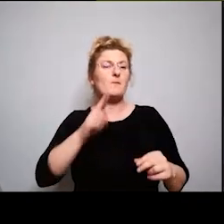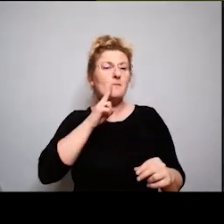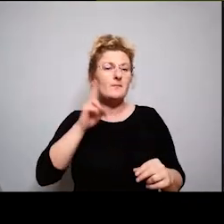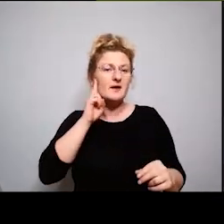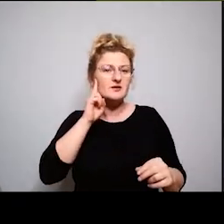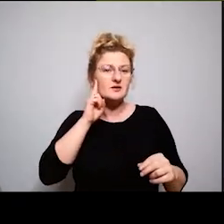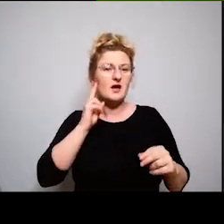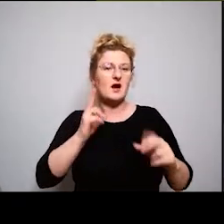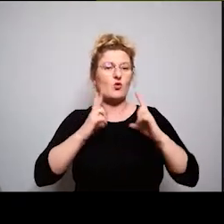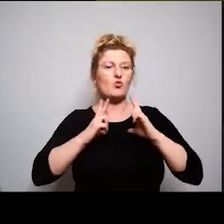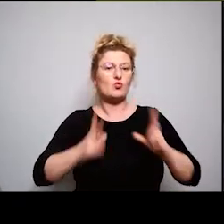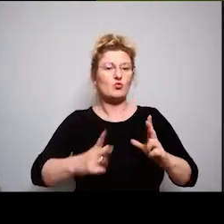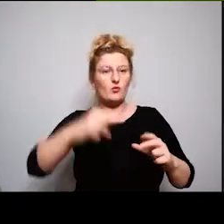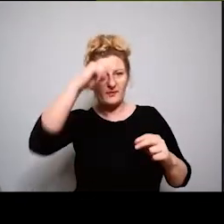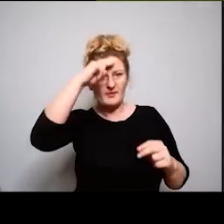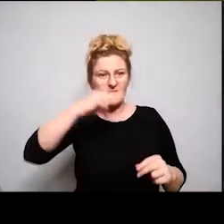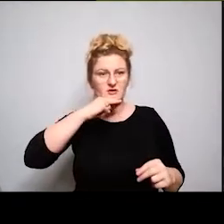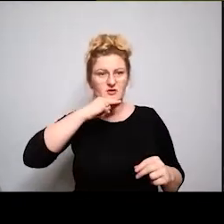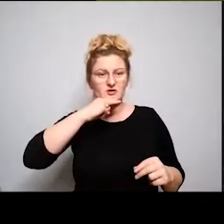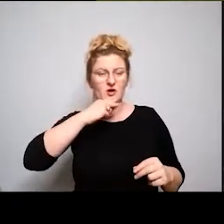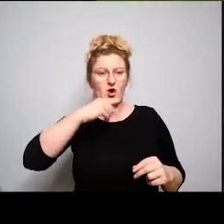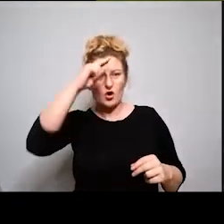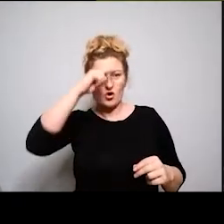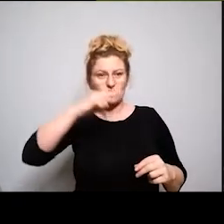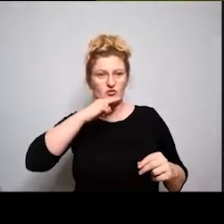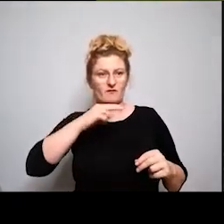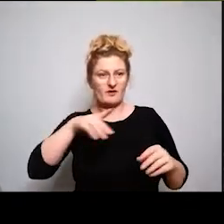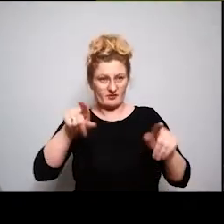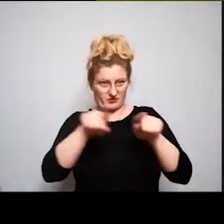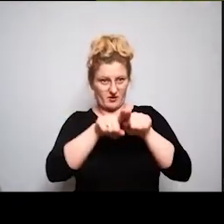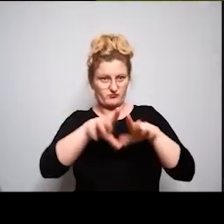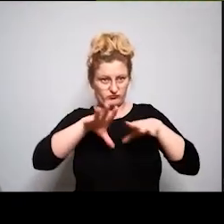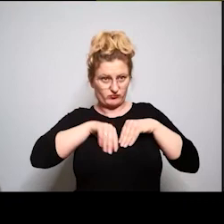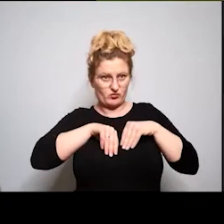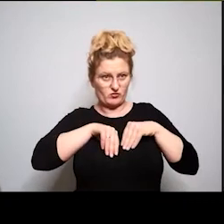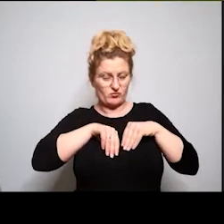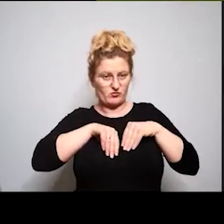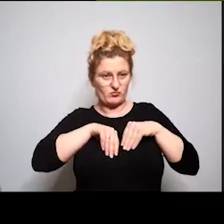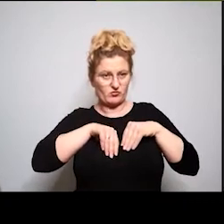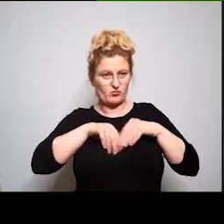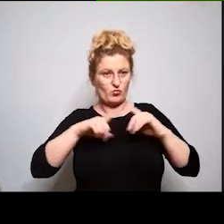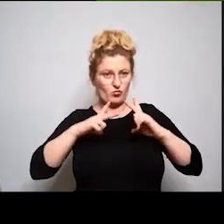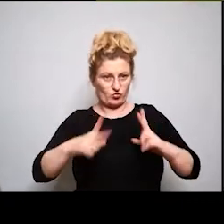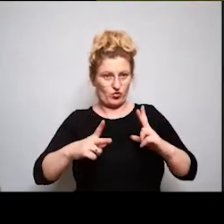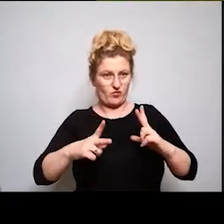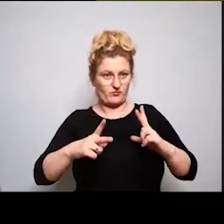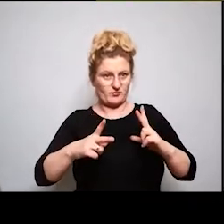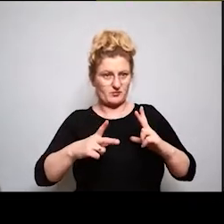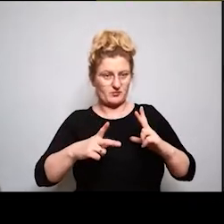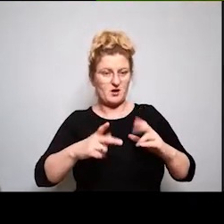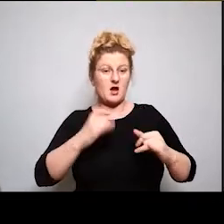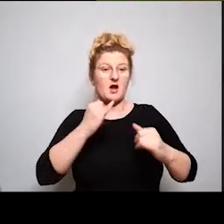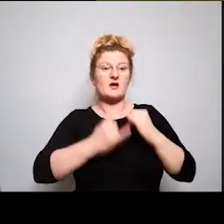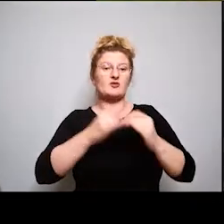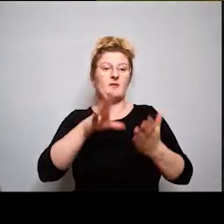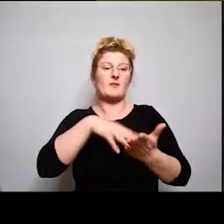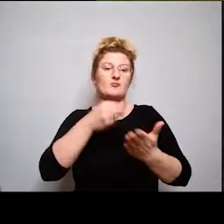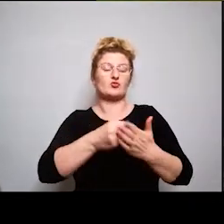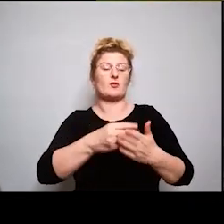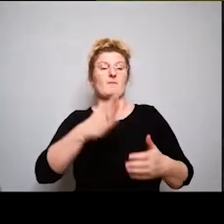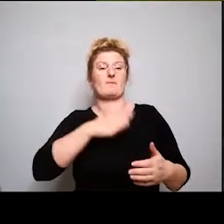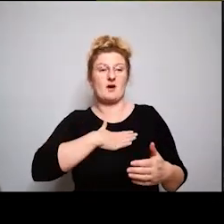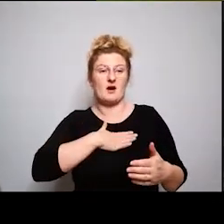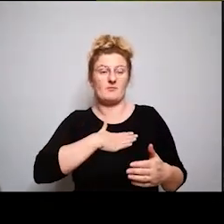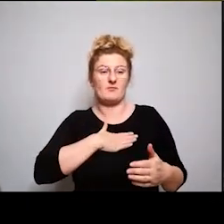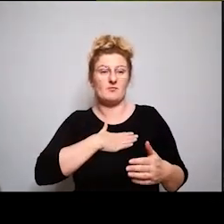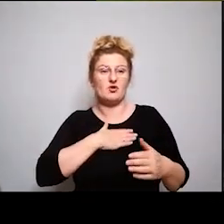was working on that on my PhD. So if you have a woman very good qualified and a man very good qualified,